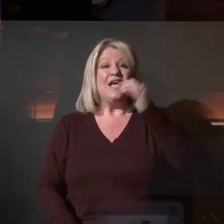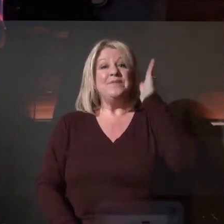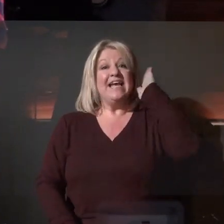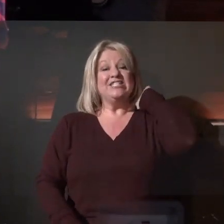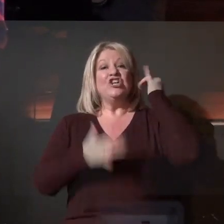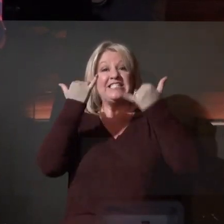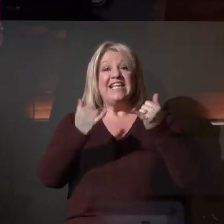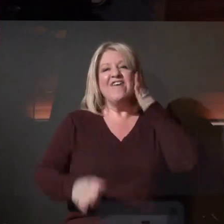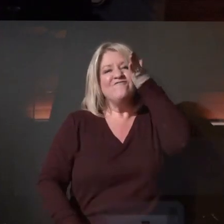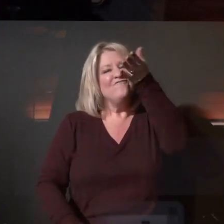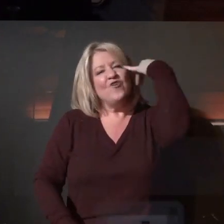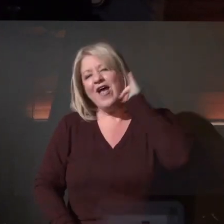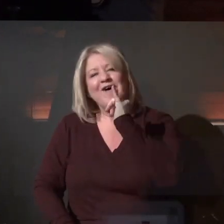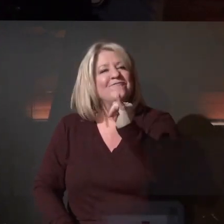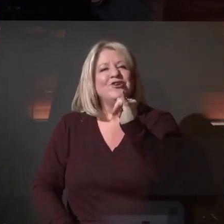forever, church.